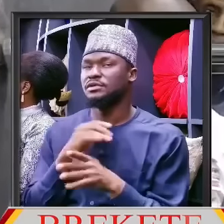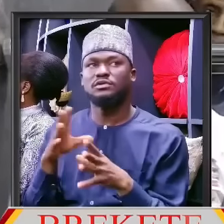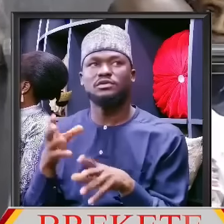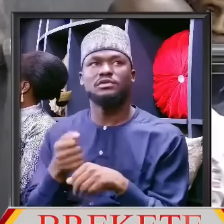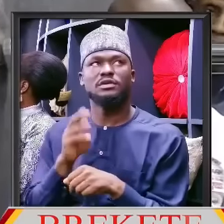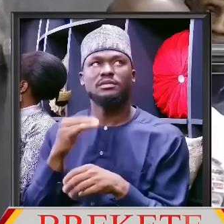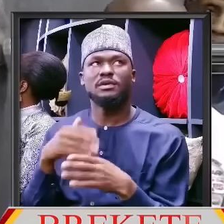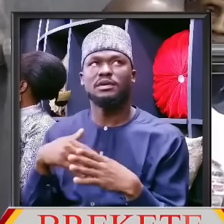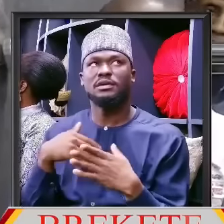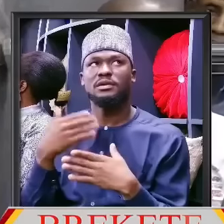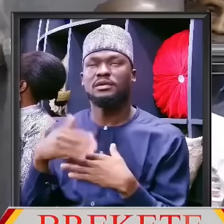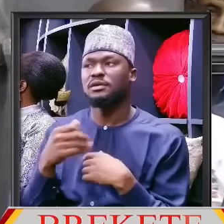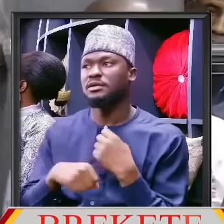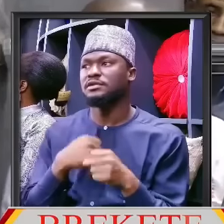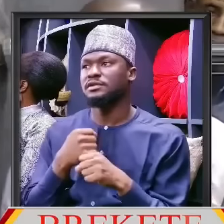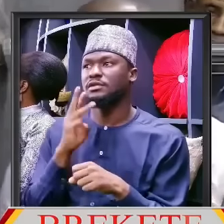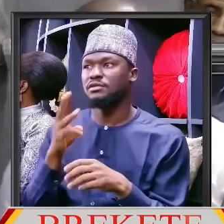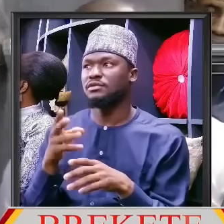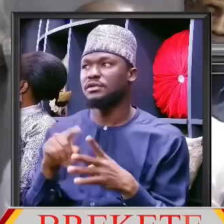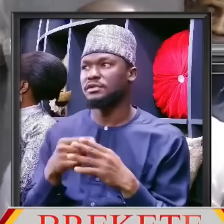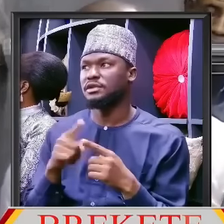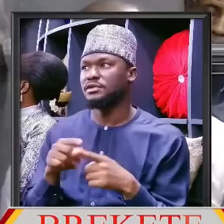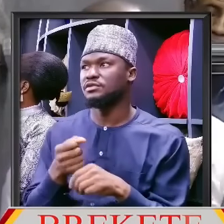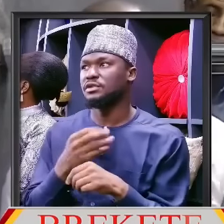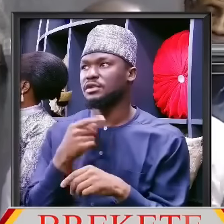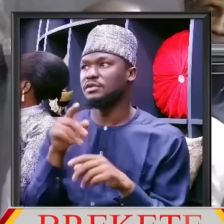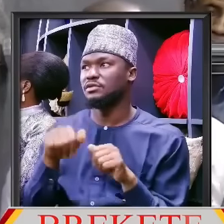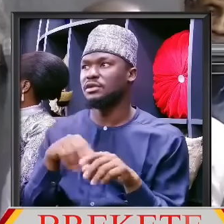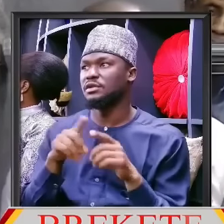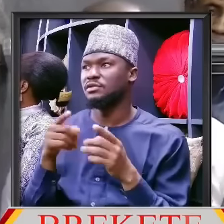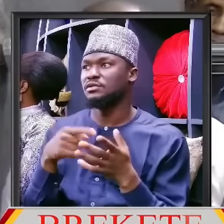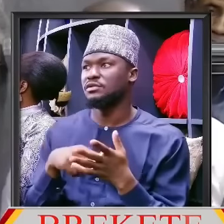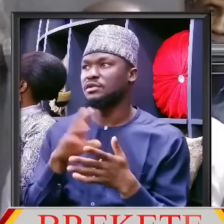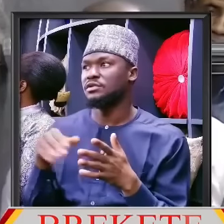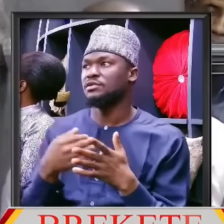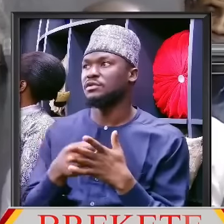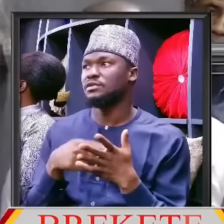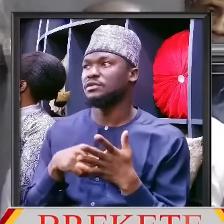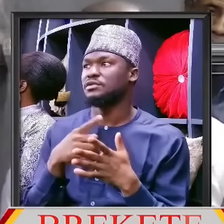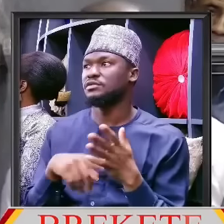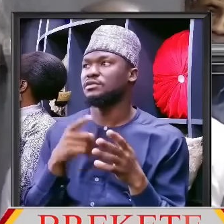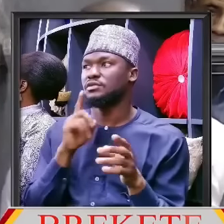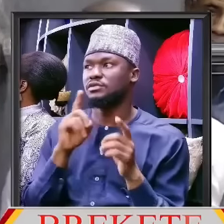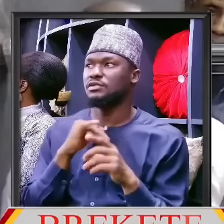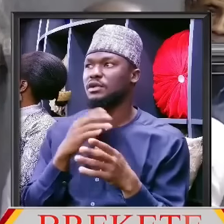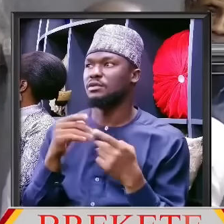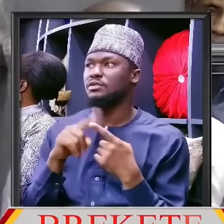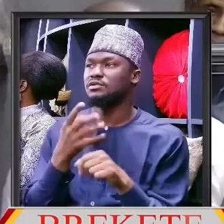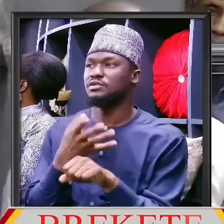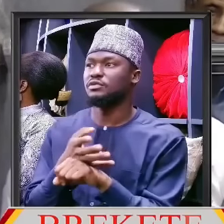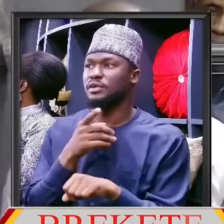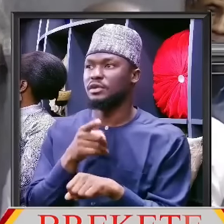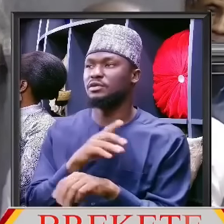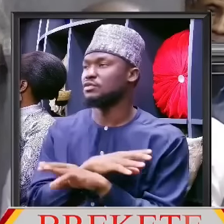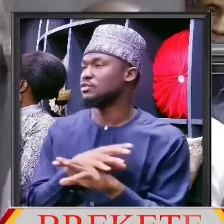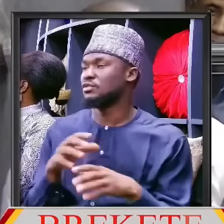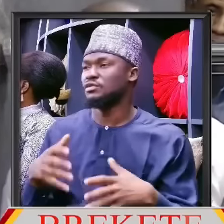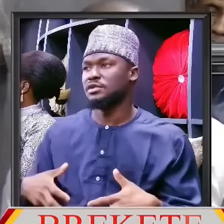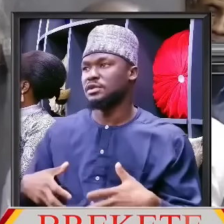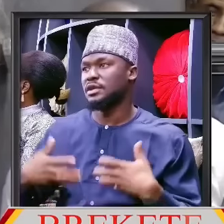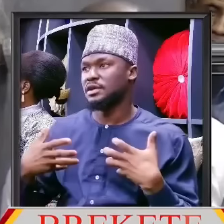By next year, when I go begin take. And I know, say, you go feed duam. All these ones where you talk, I won't make I beg you. No